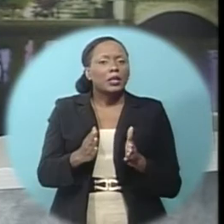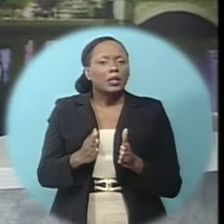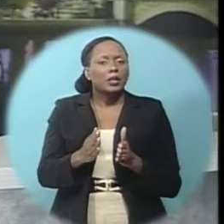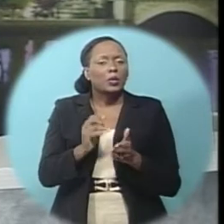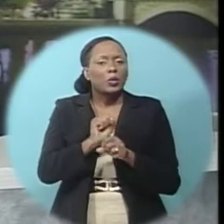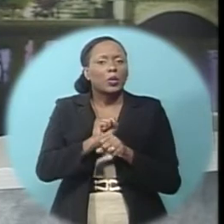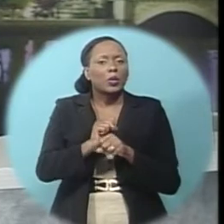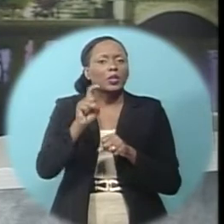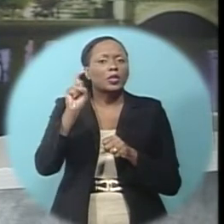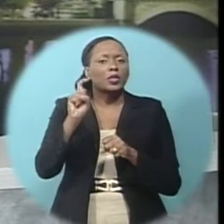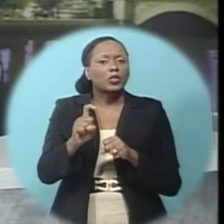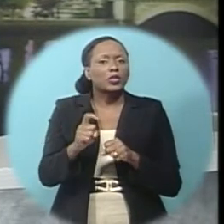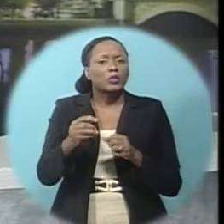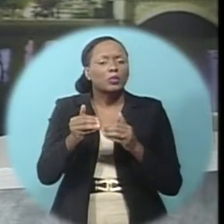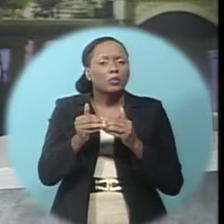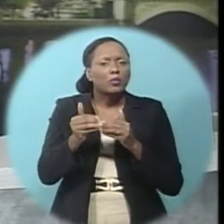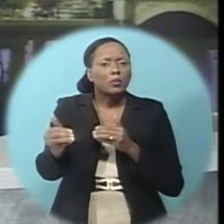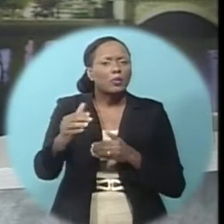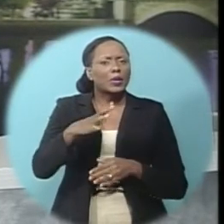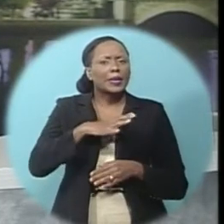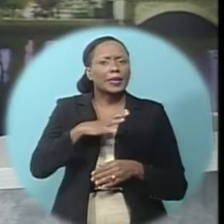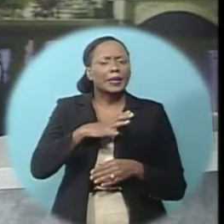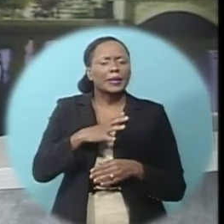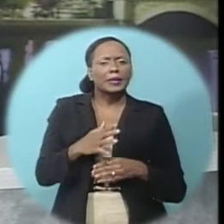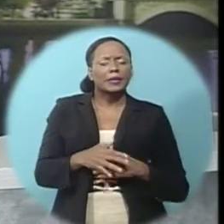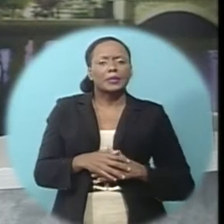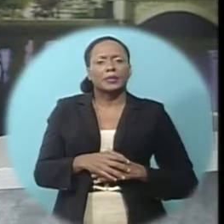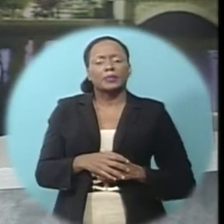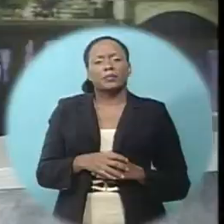at risk of failing their CXCs.